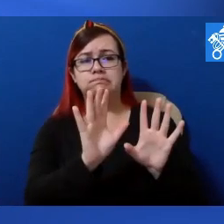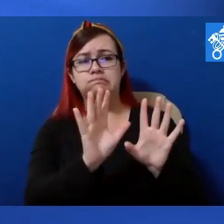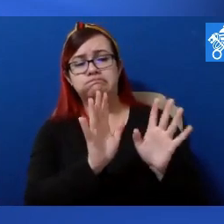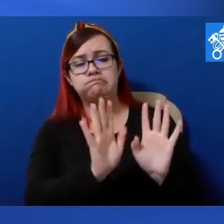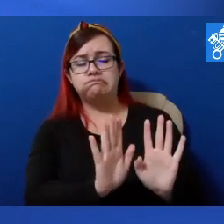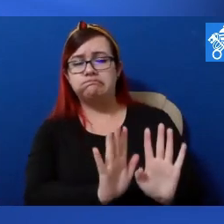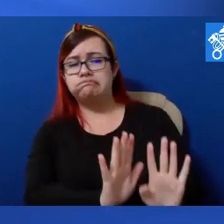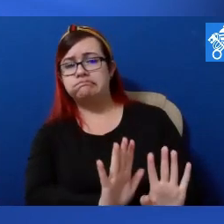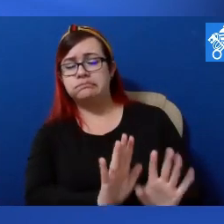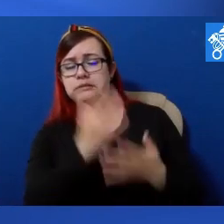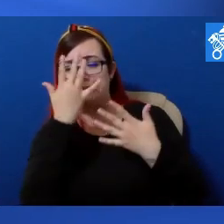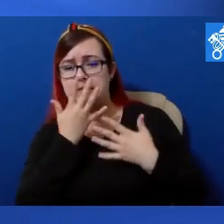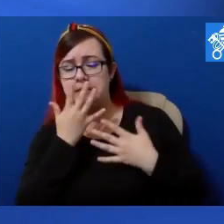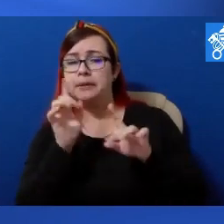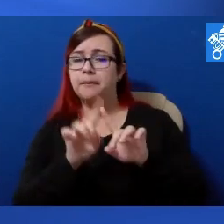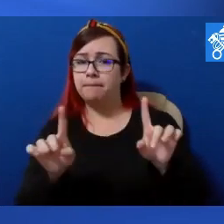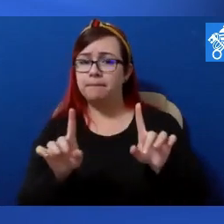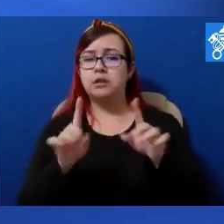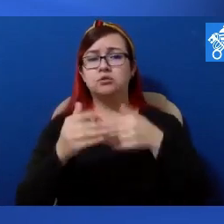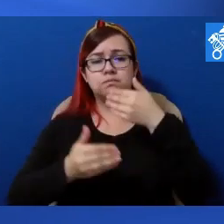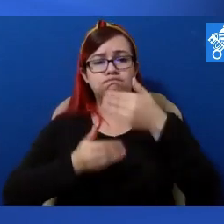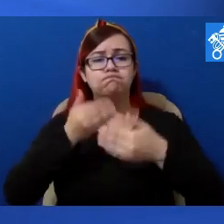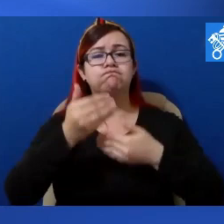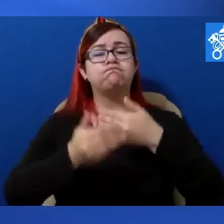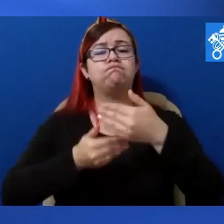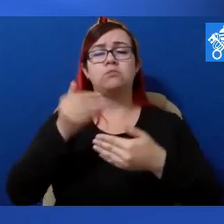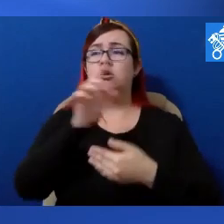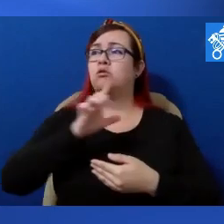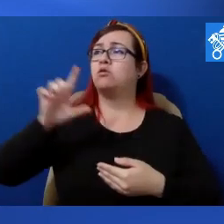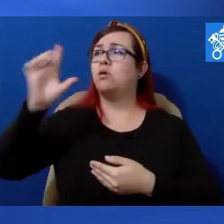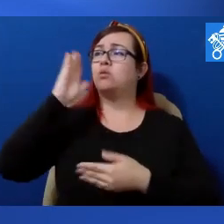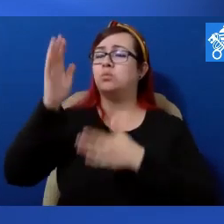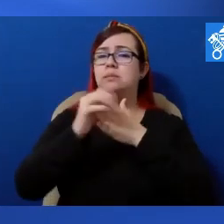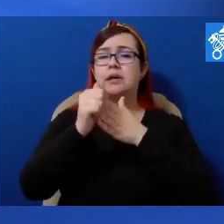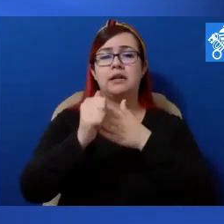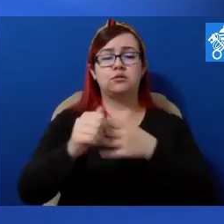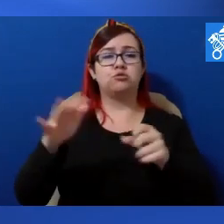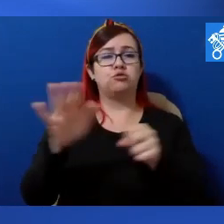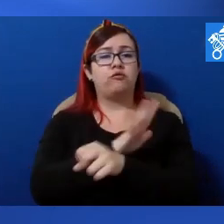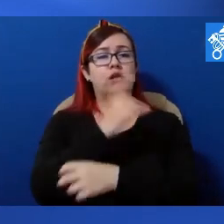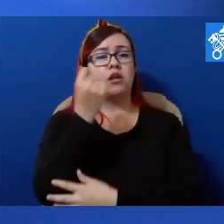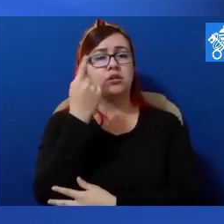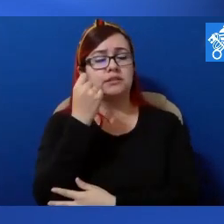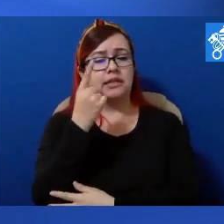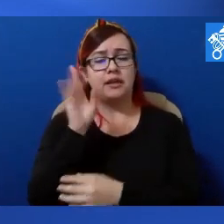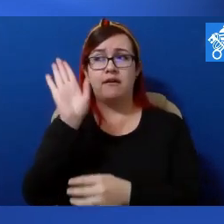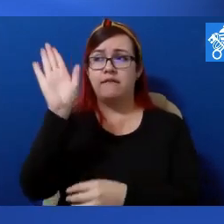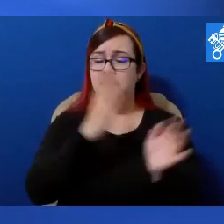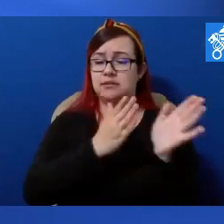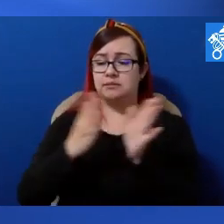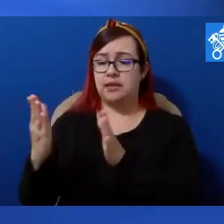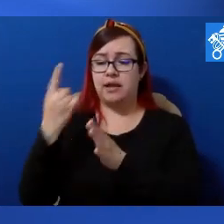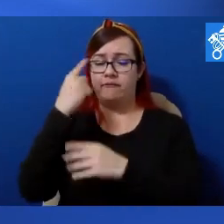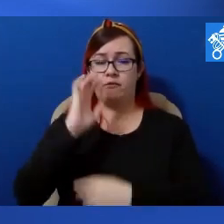temptation, but to persevere, confident that by this testing, the Lord will guide us to a